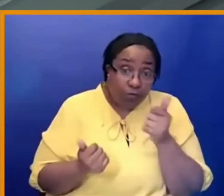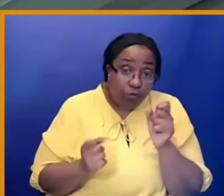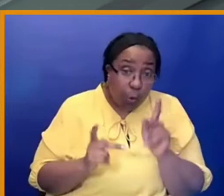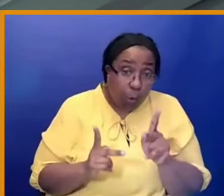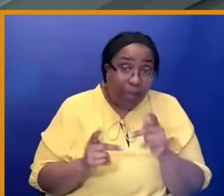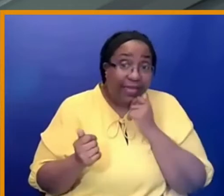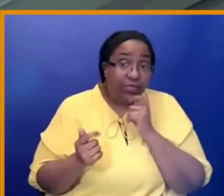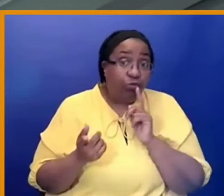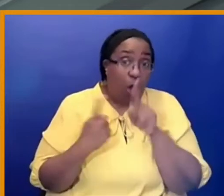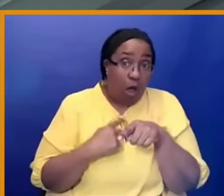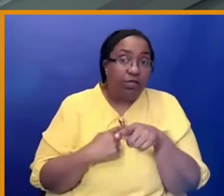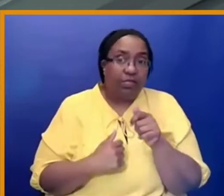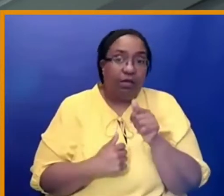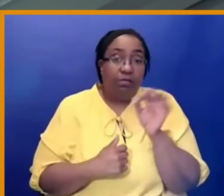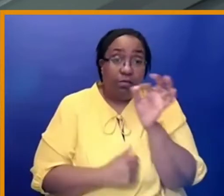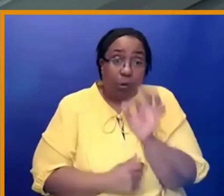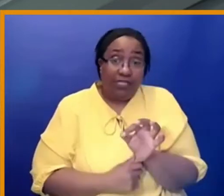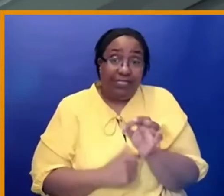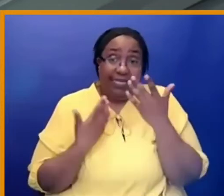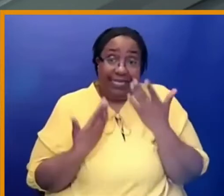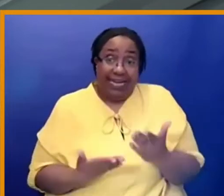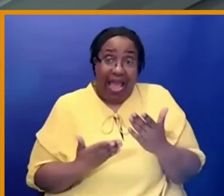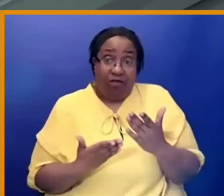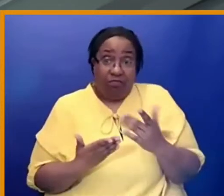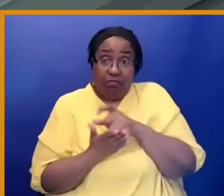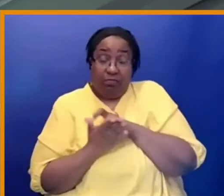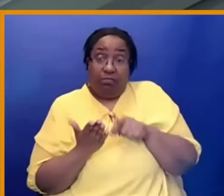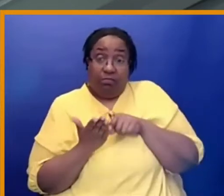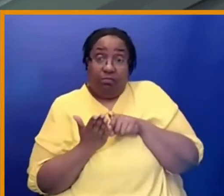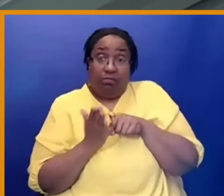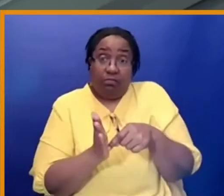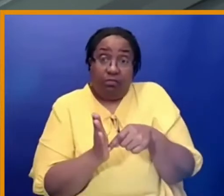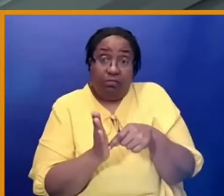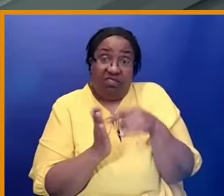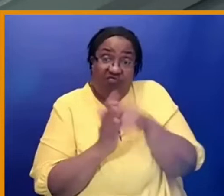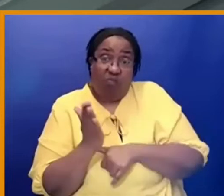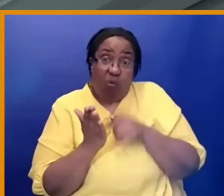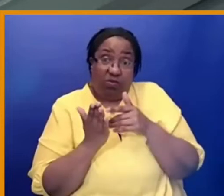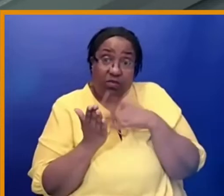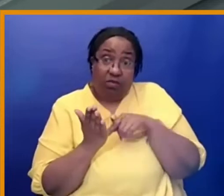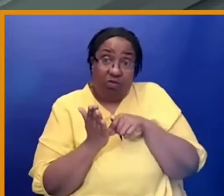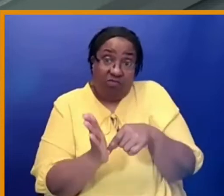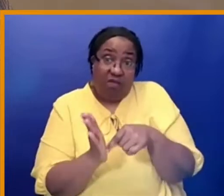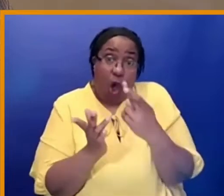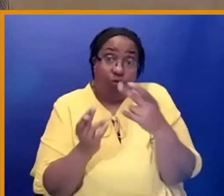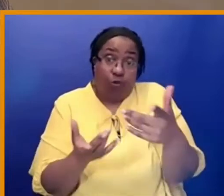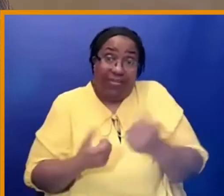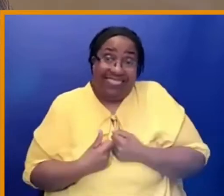I think, therefore, I would like to move the report, and I hope that we can vote to accept the report at conference. Thank you.